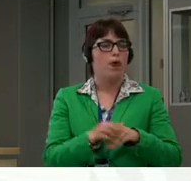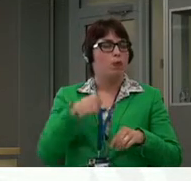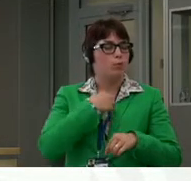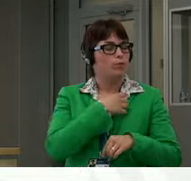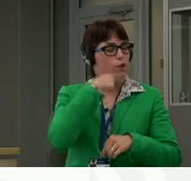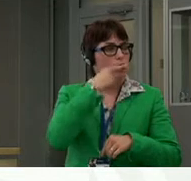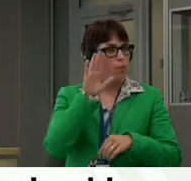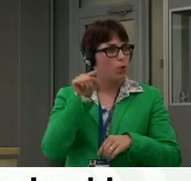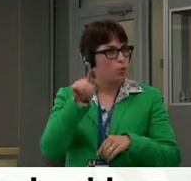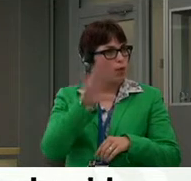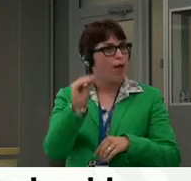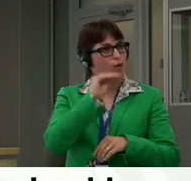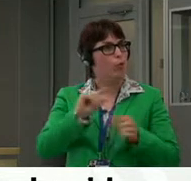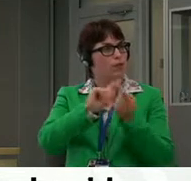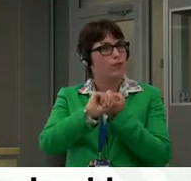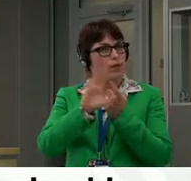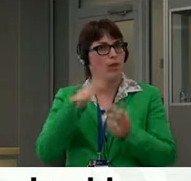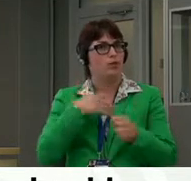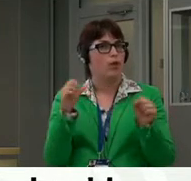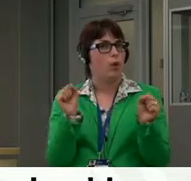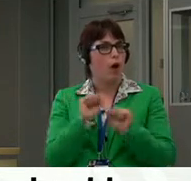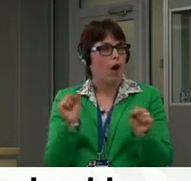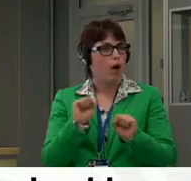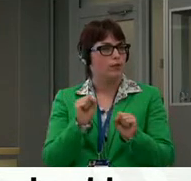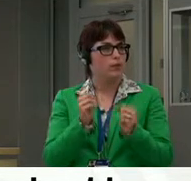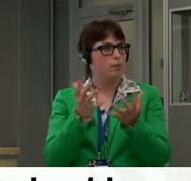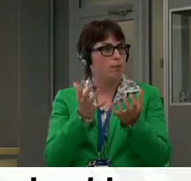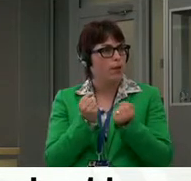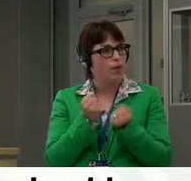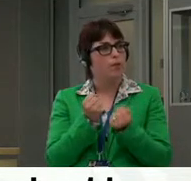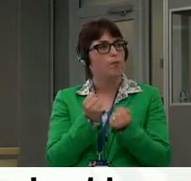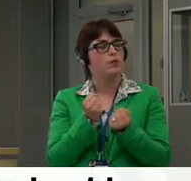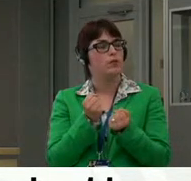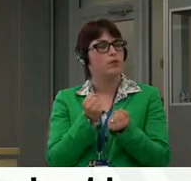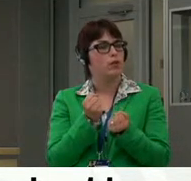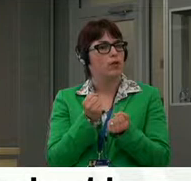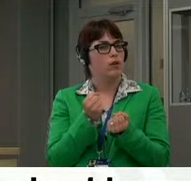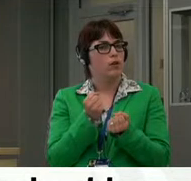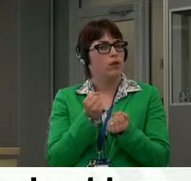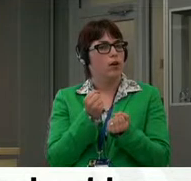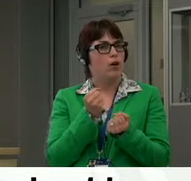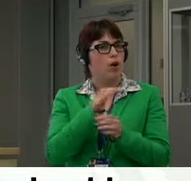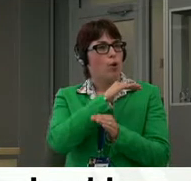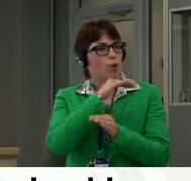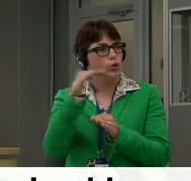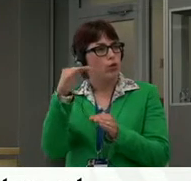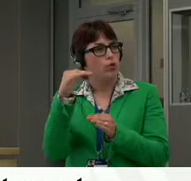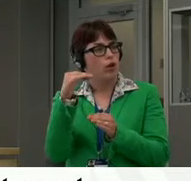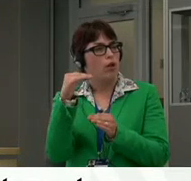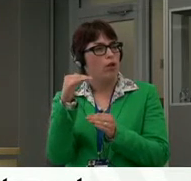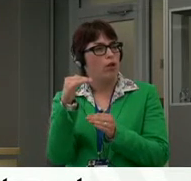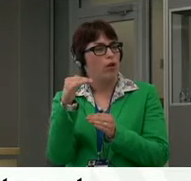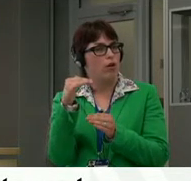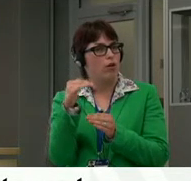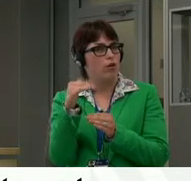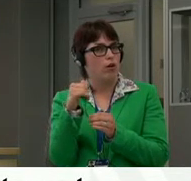swiftly adopt the horizontal Equal Treatment Directive with a very important